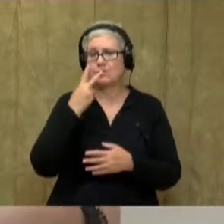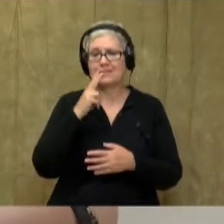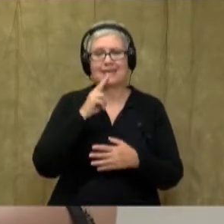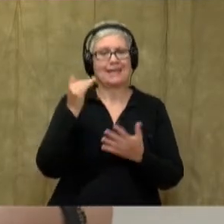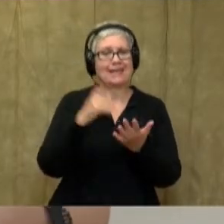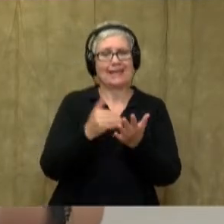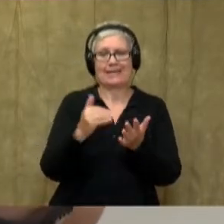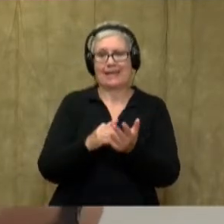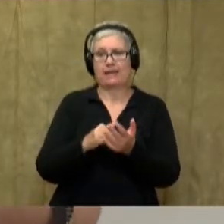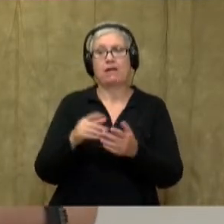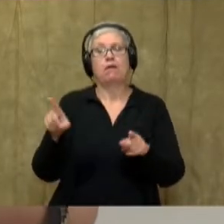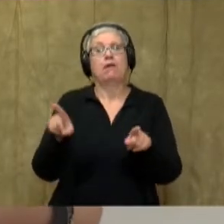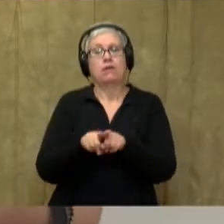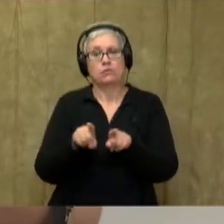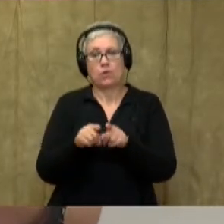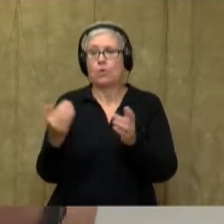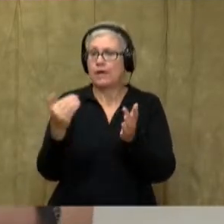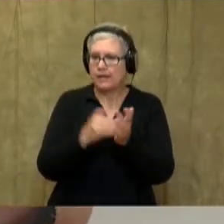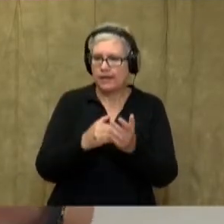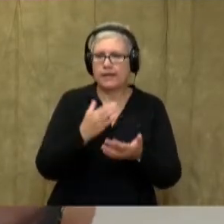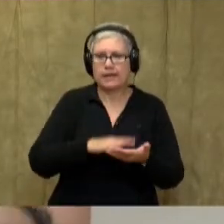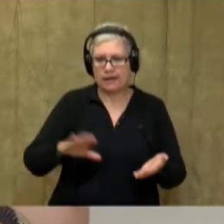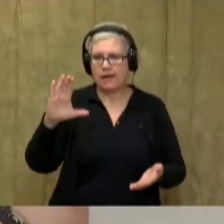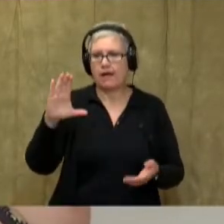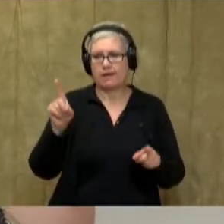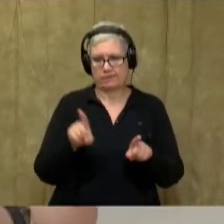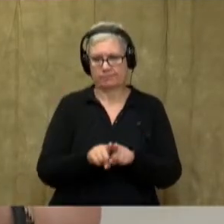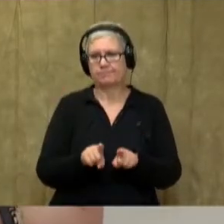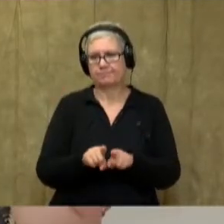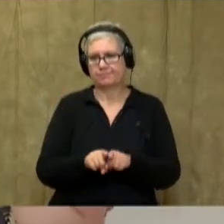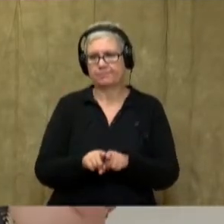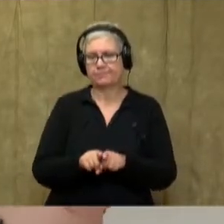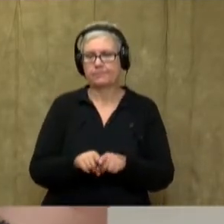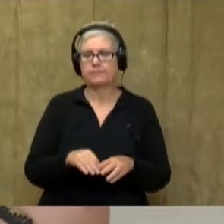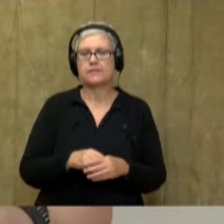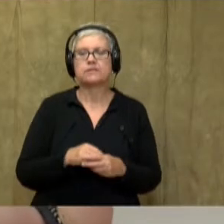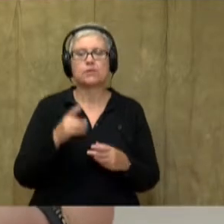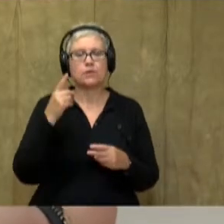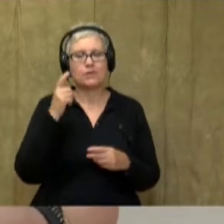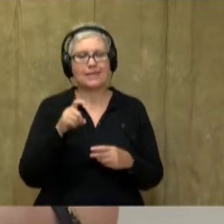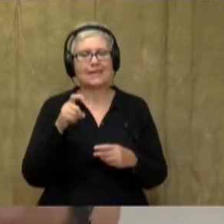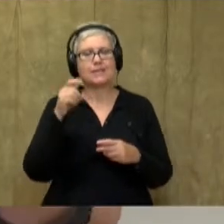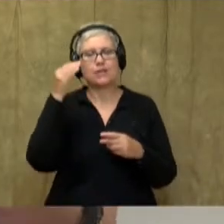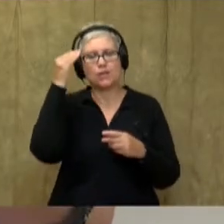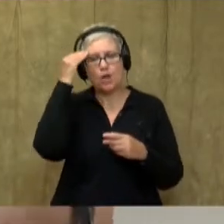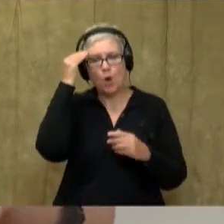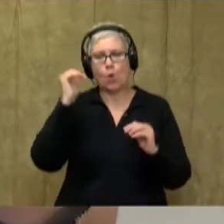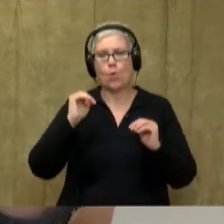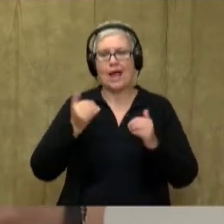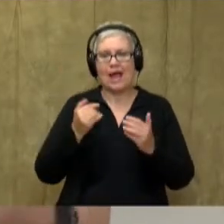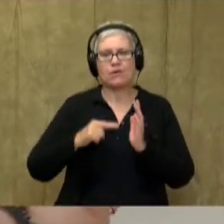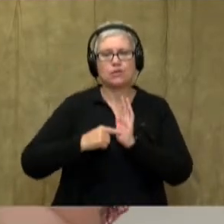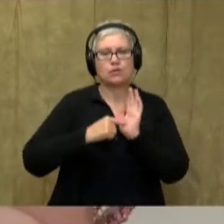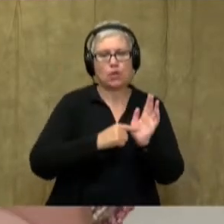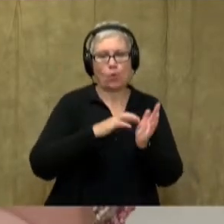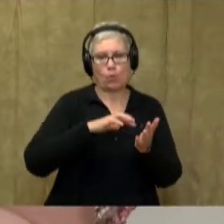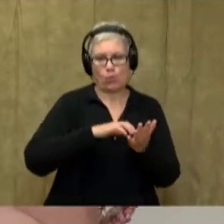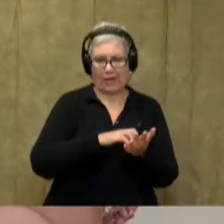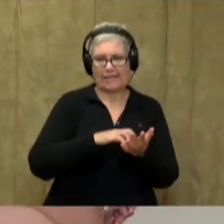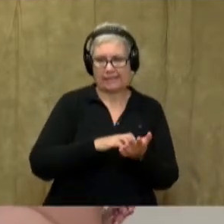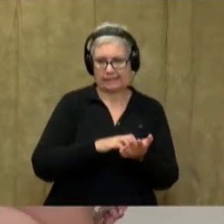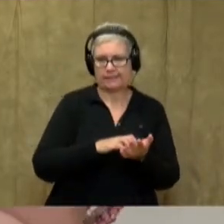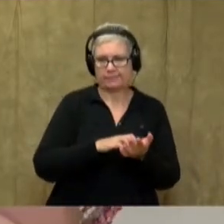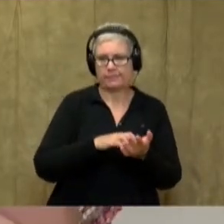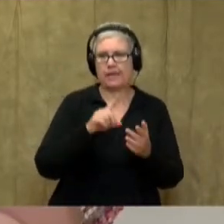in college. And that's what you need to learn to start doing, is addressing that other side. Show the weakness in the other side.